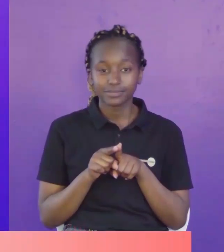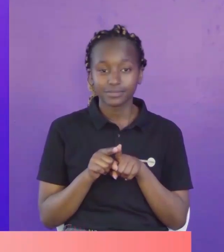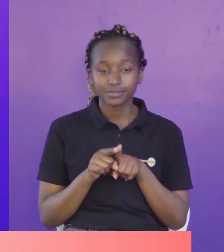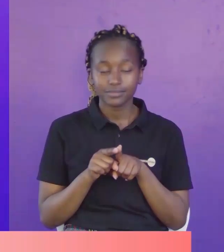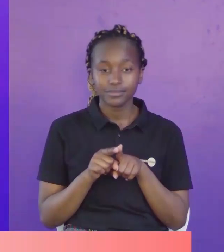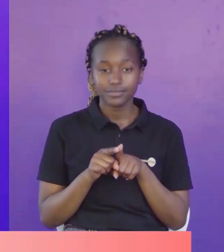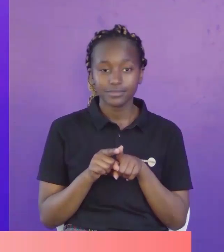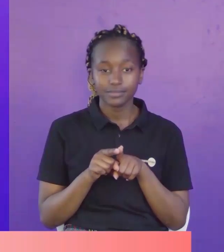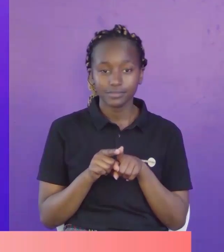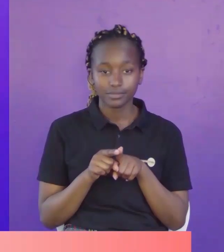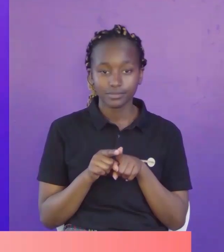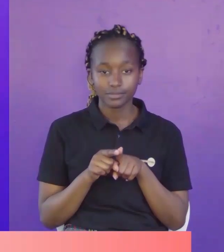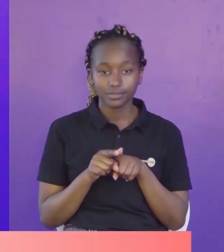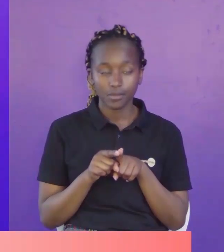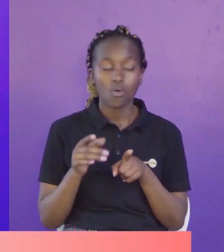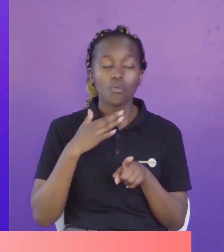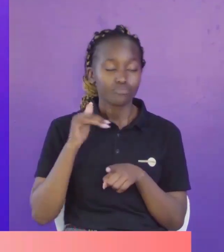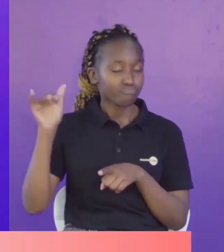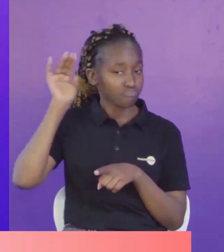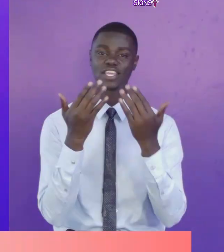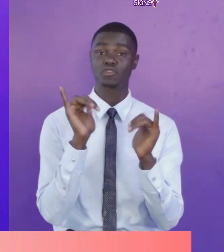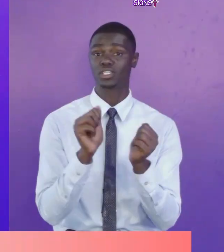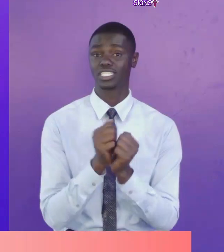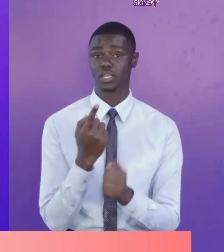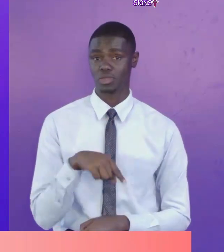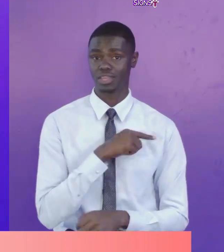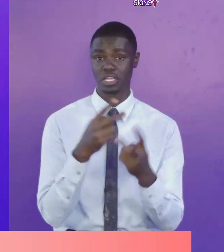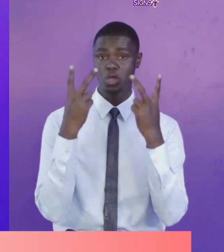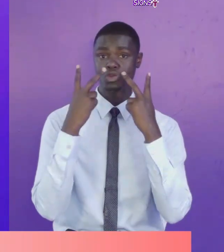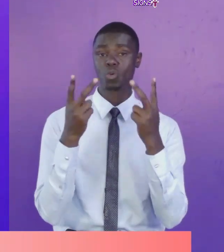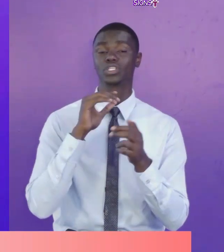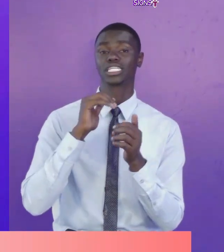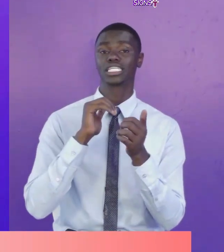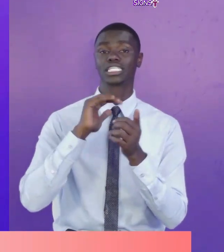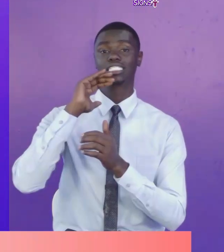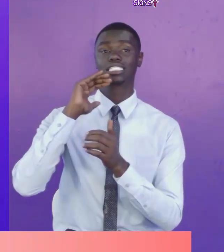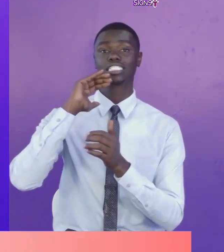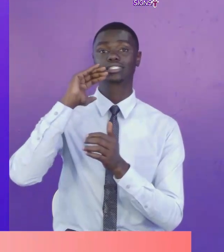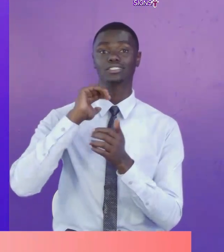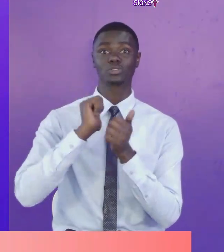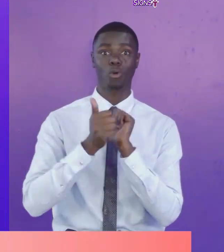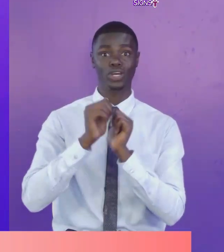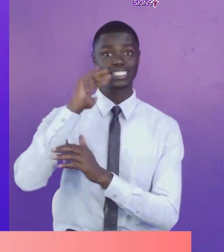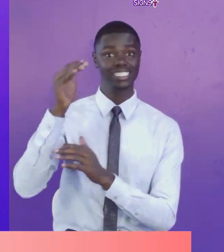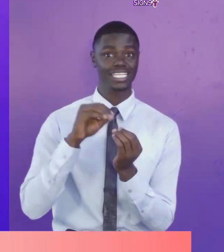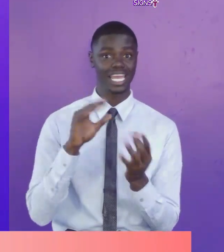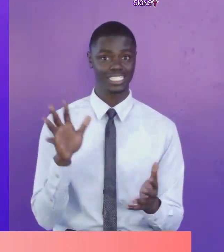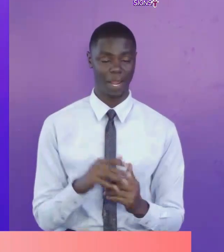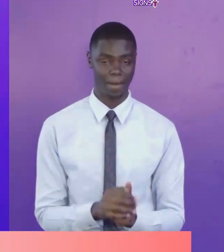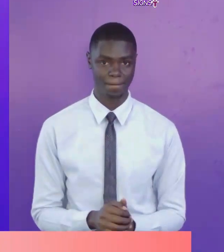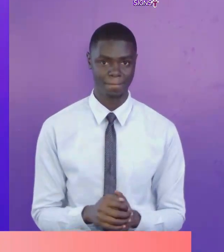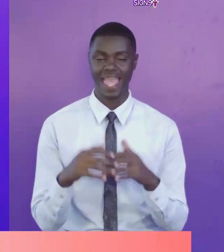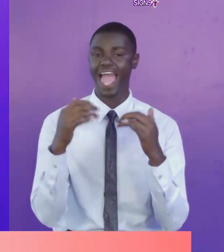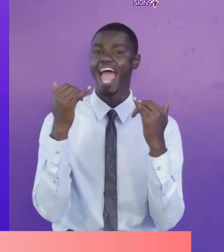we also want to hear your thoughts. You're watching Sports City Extra. Now, we